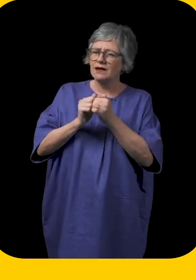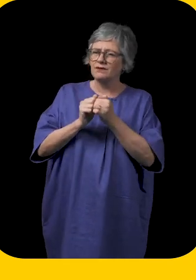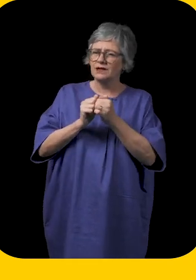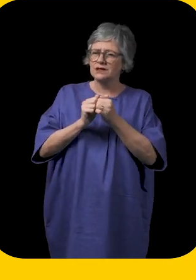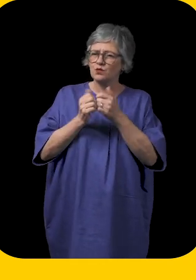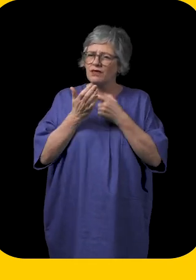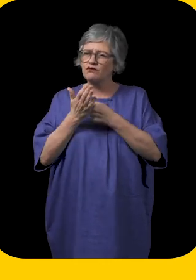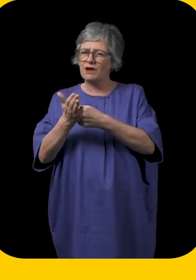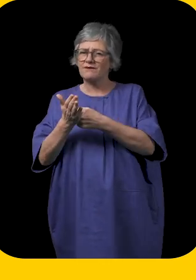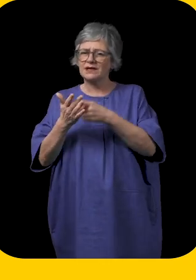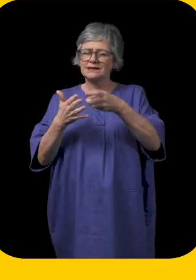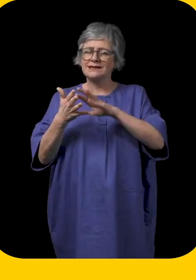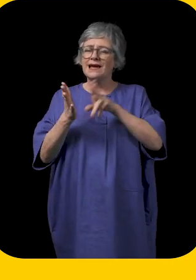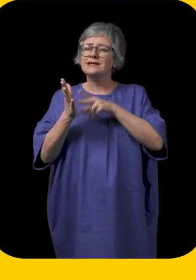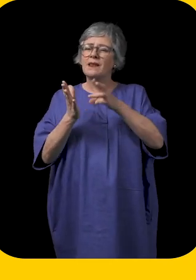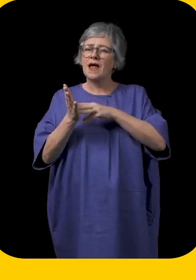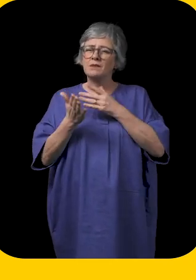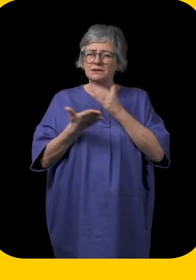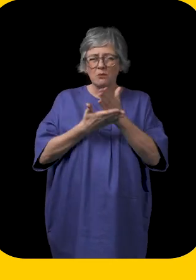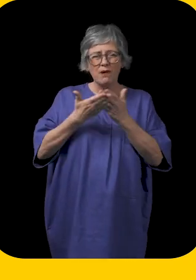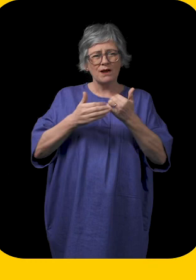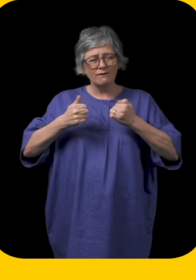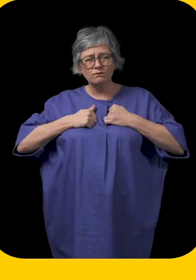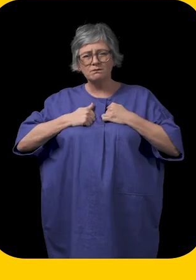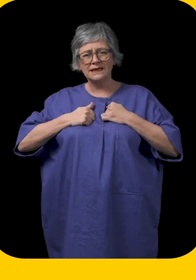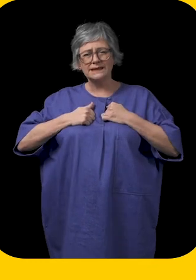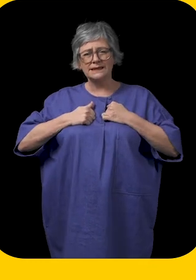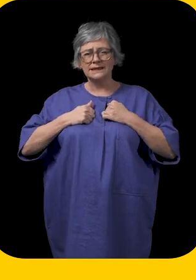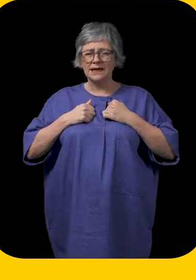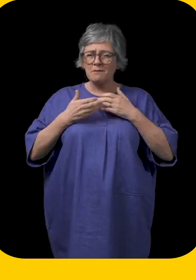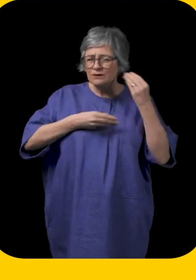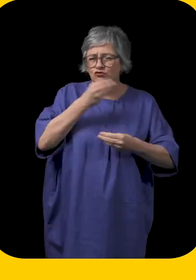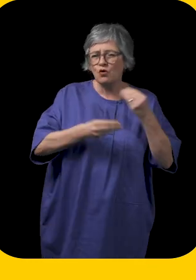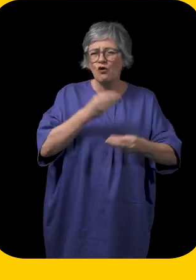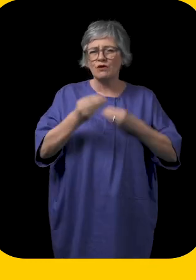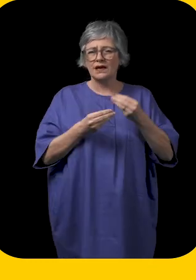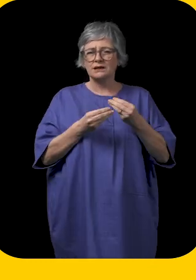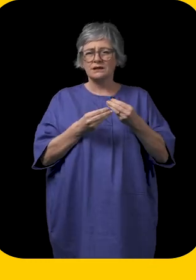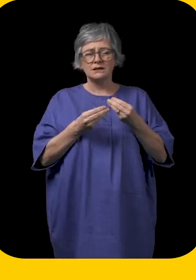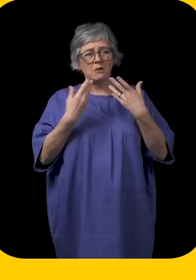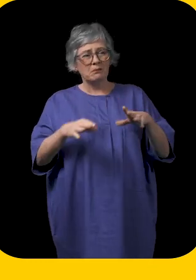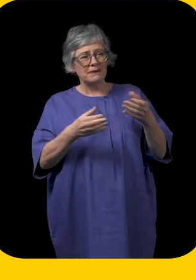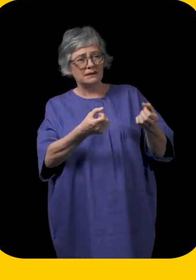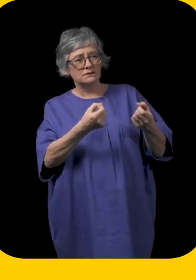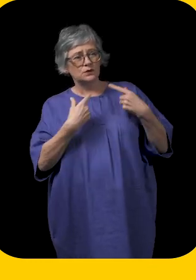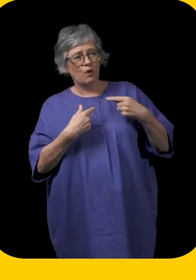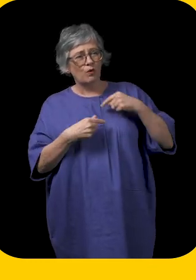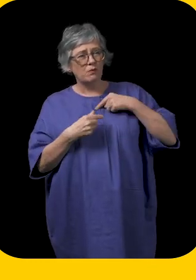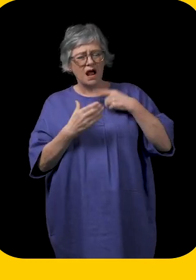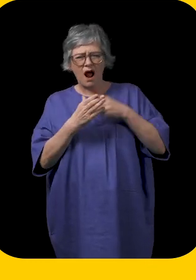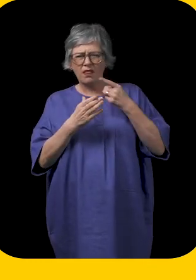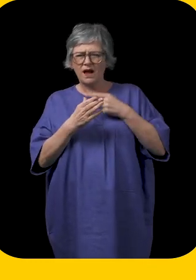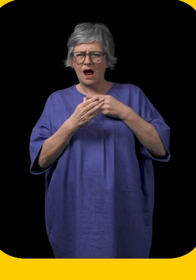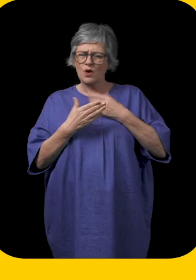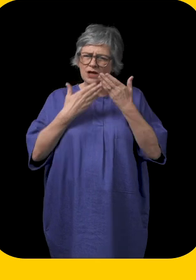reference. Islam is a part of who I am, a part of my story. Consequently, to be told by others that I was